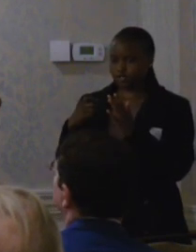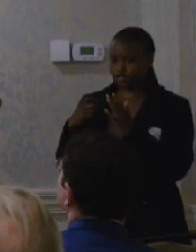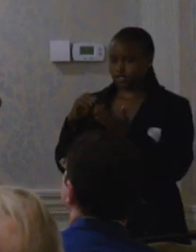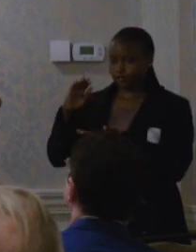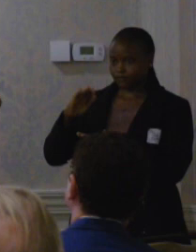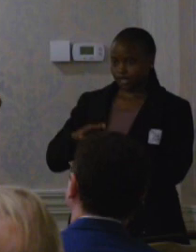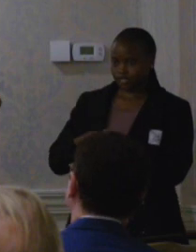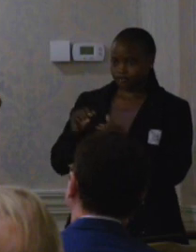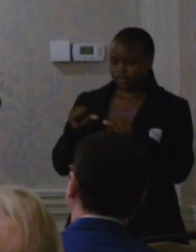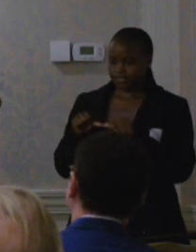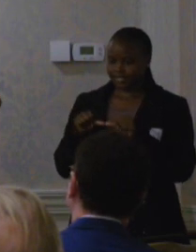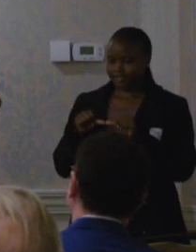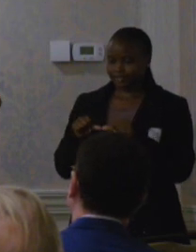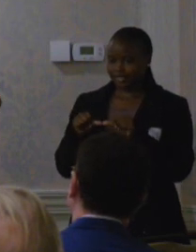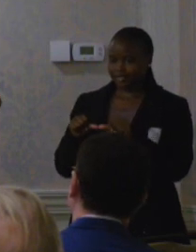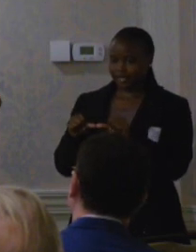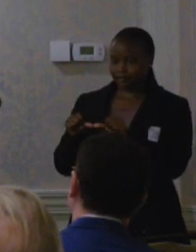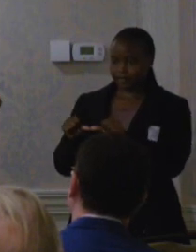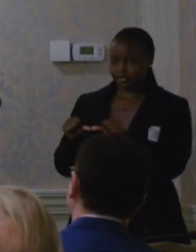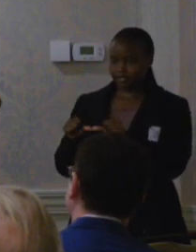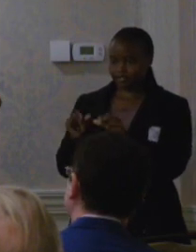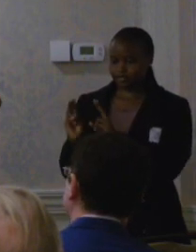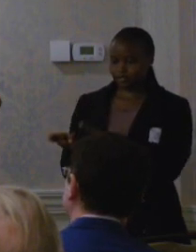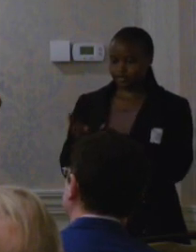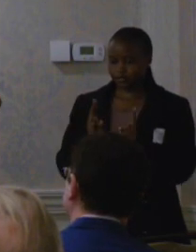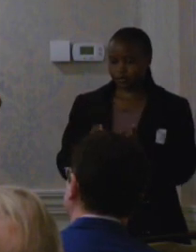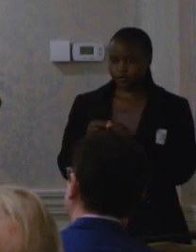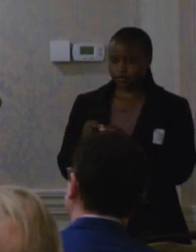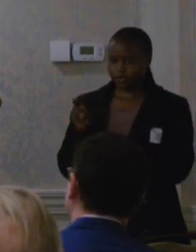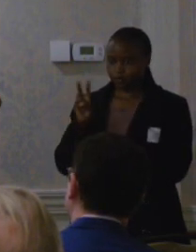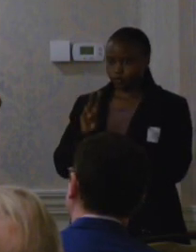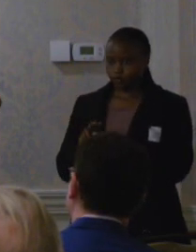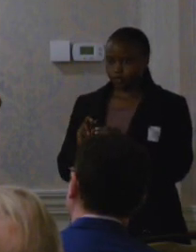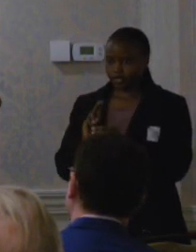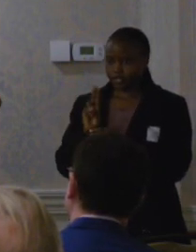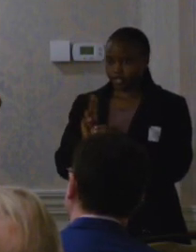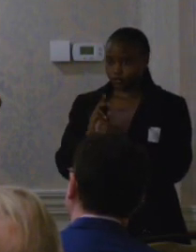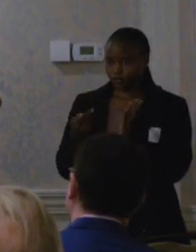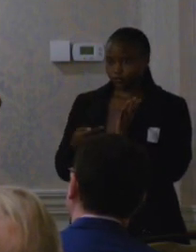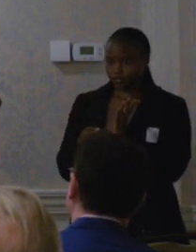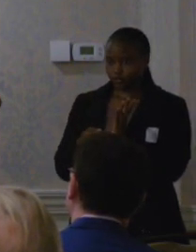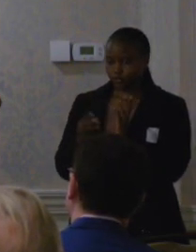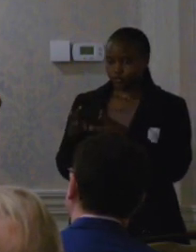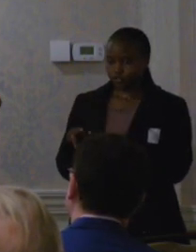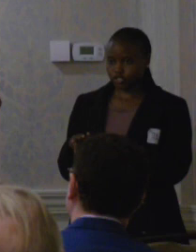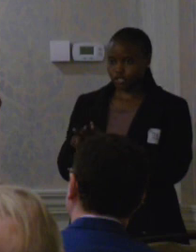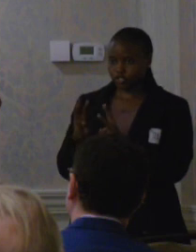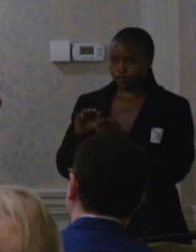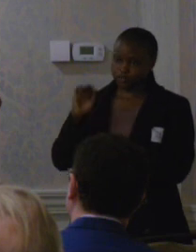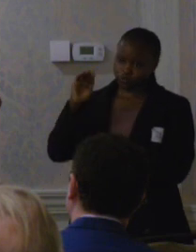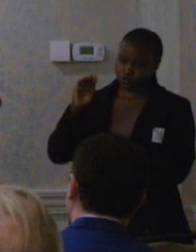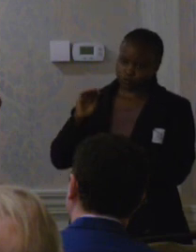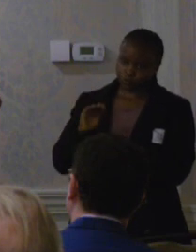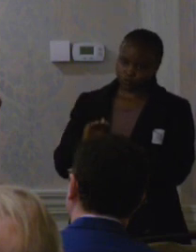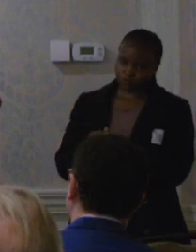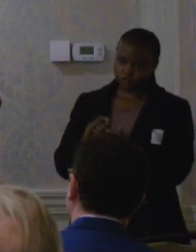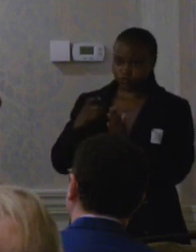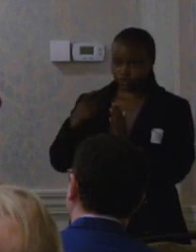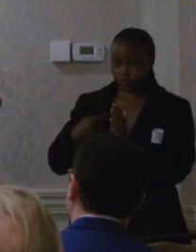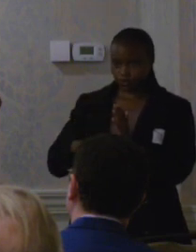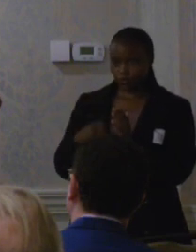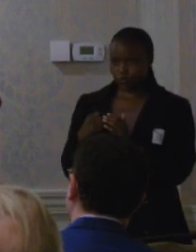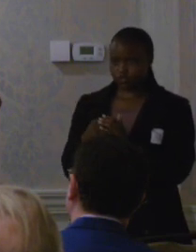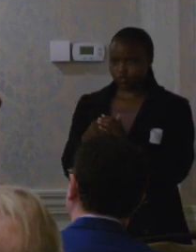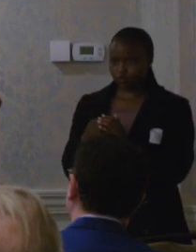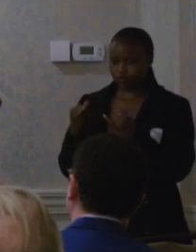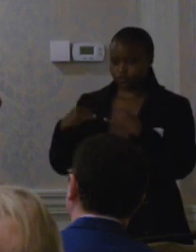and sustainability. Often we look at the use of technology also as a way to reduce the costs